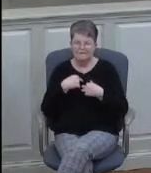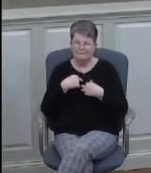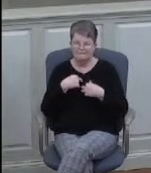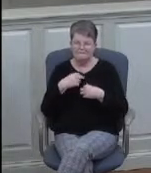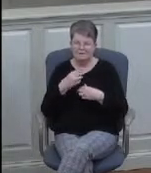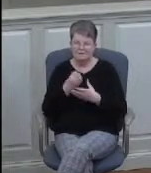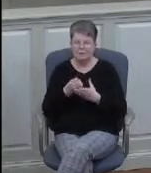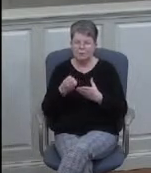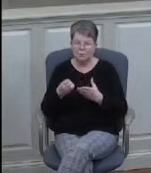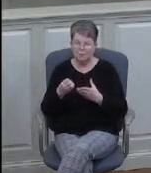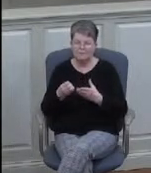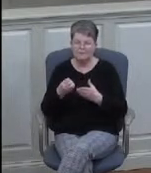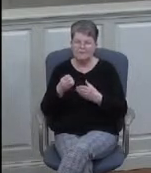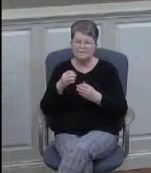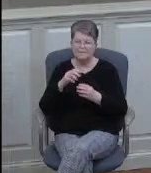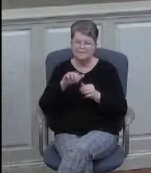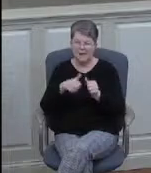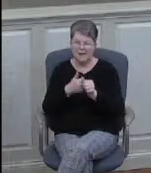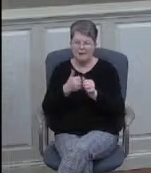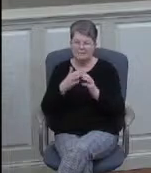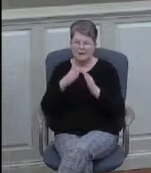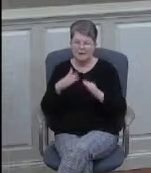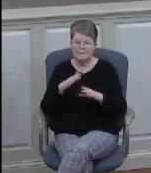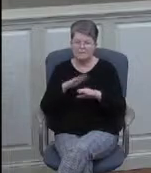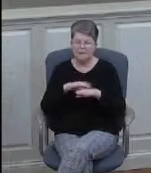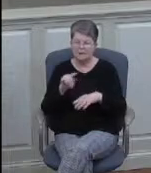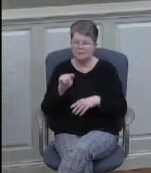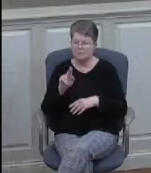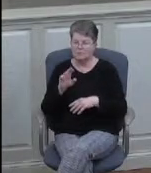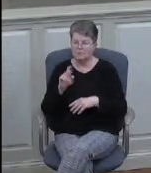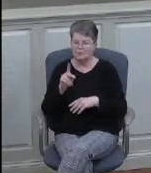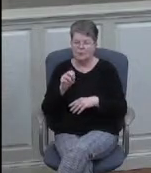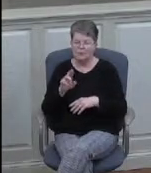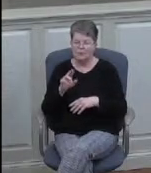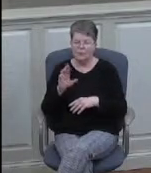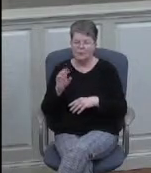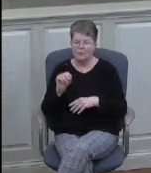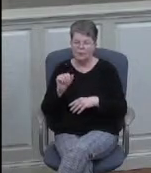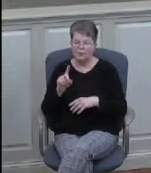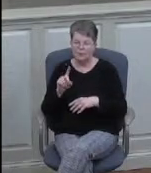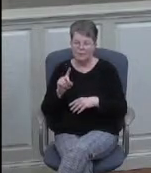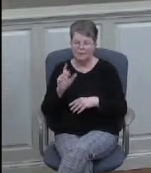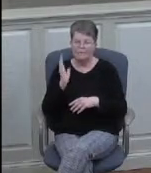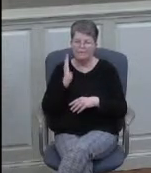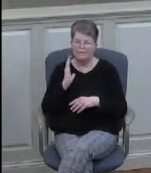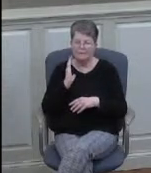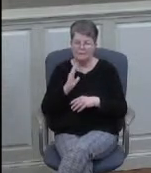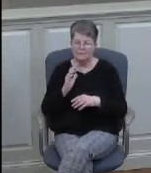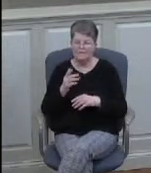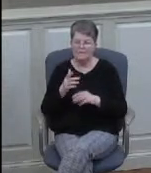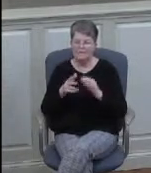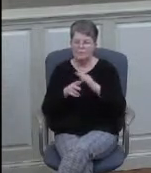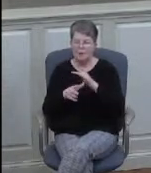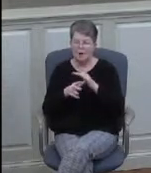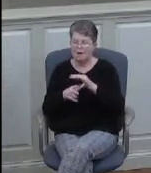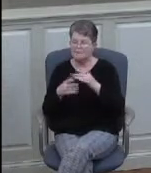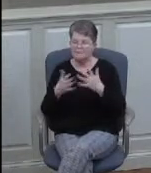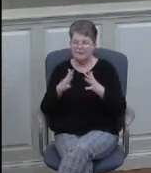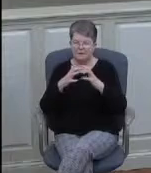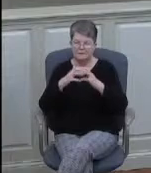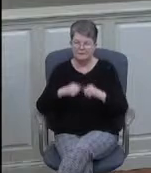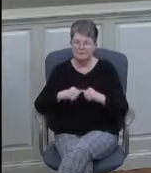there right now sitting on top of the hill behind the house on Tuggle Road. The building, there was a garage up there that's been demoed. So some